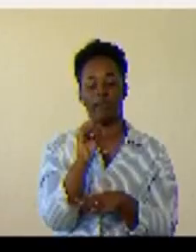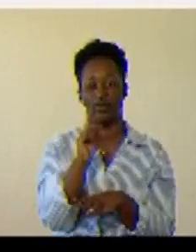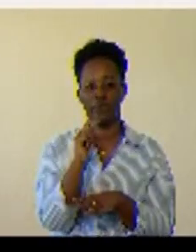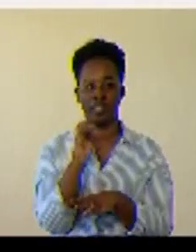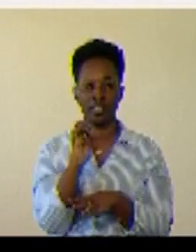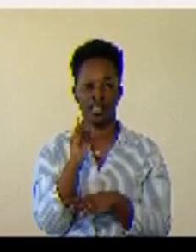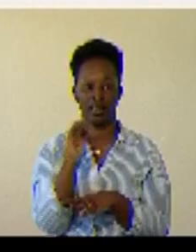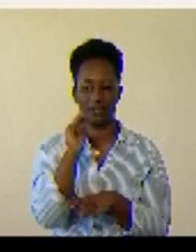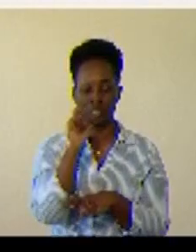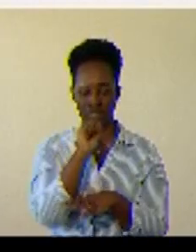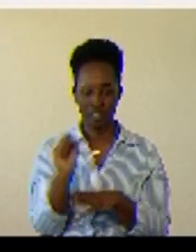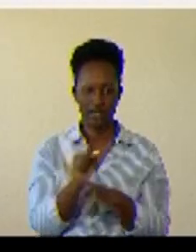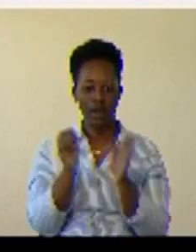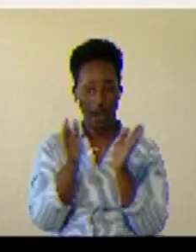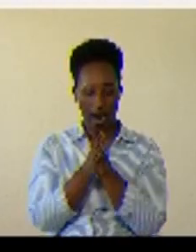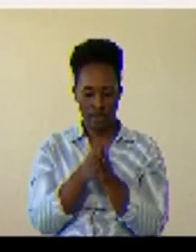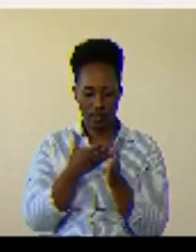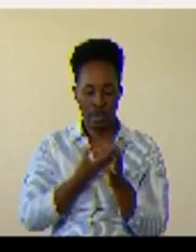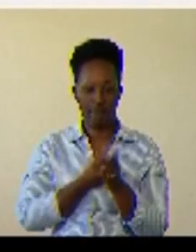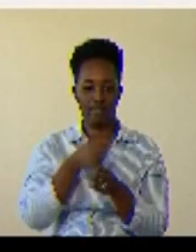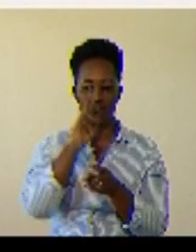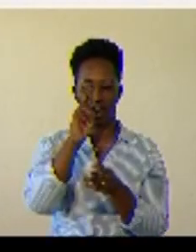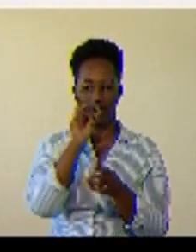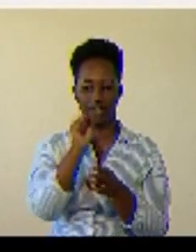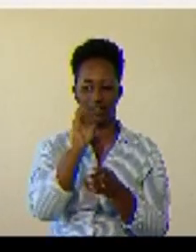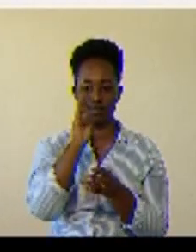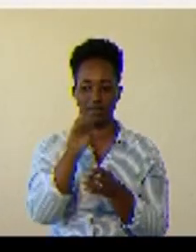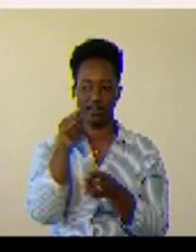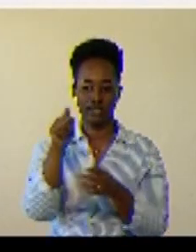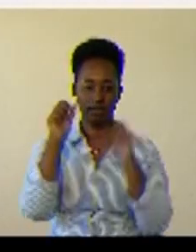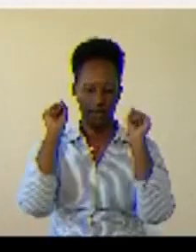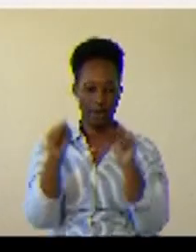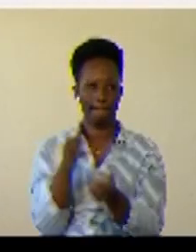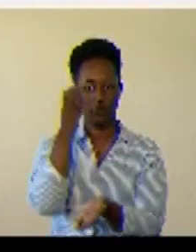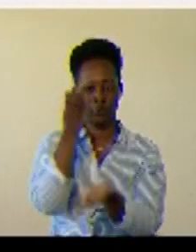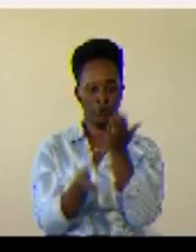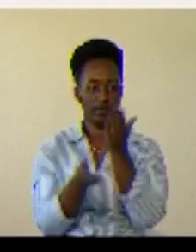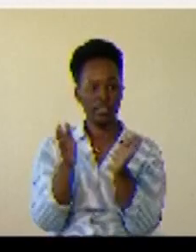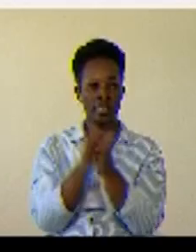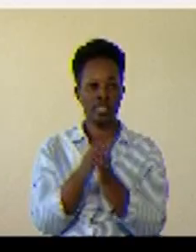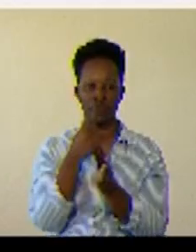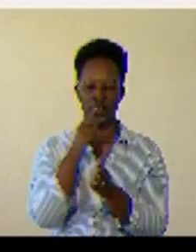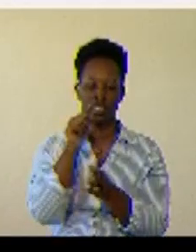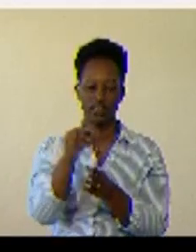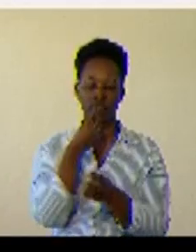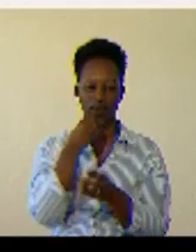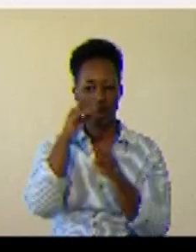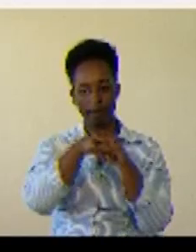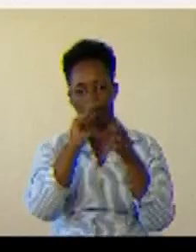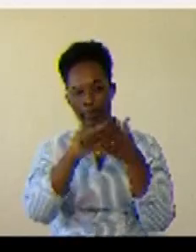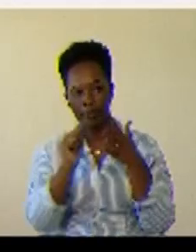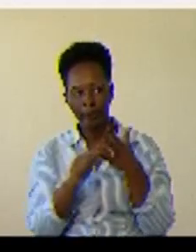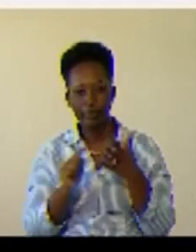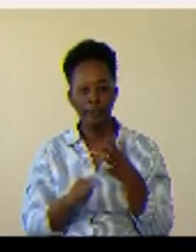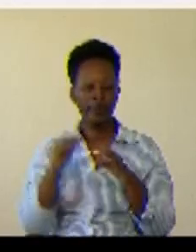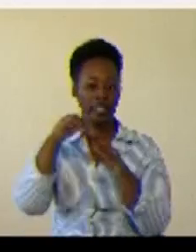have RSB, Rwanda Standard Bureau, that is able to measure and say, this food contains starch, this food